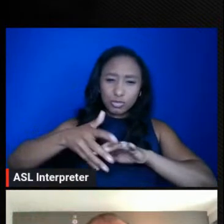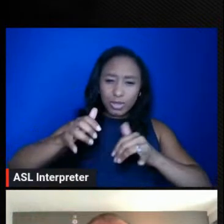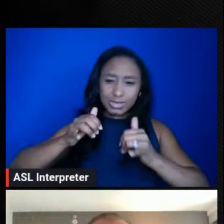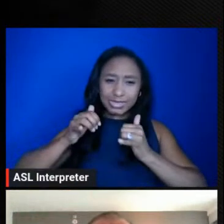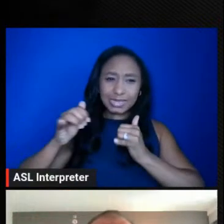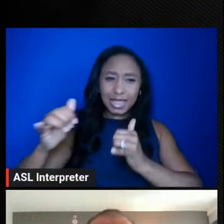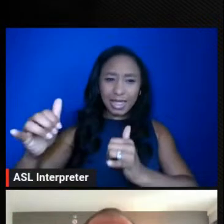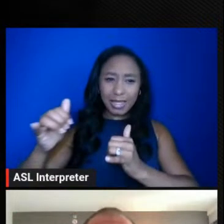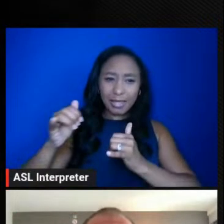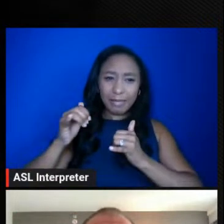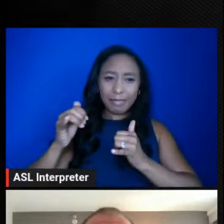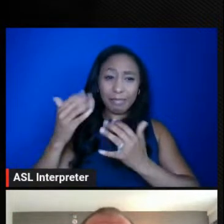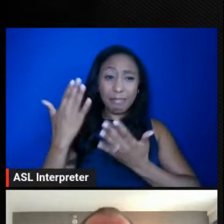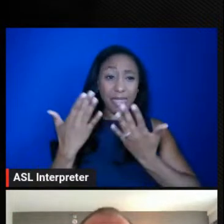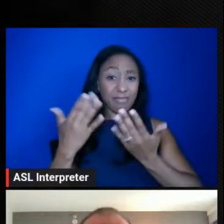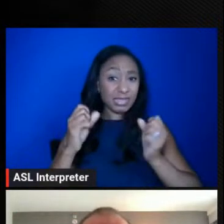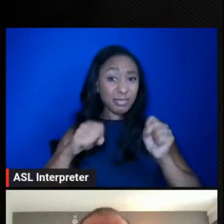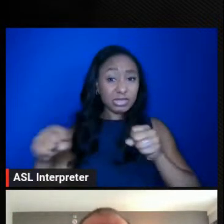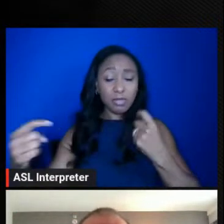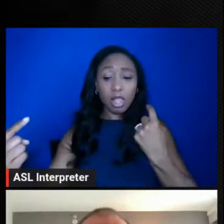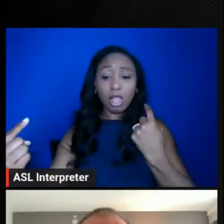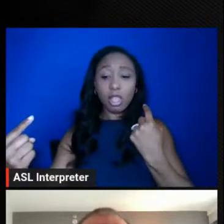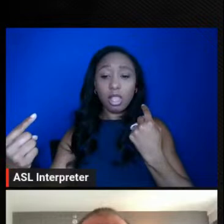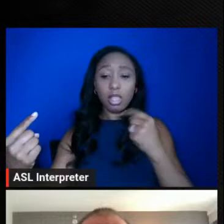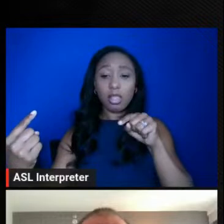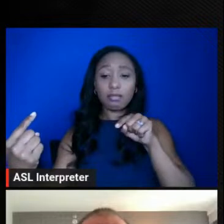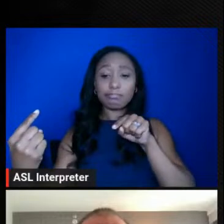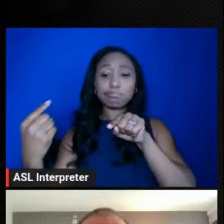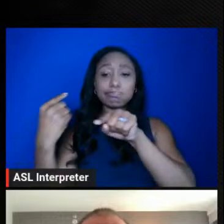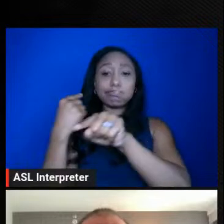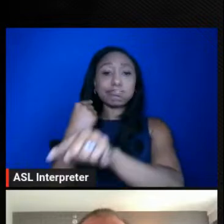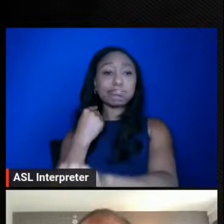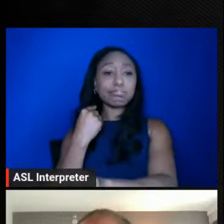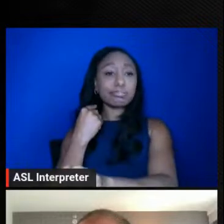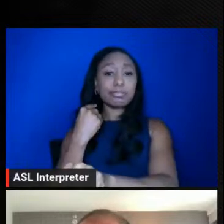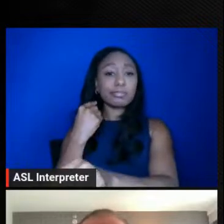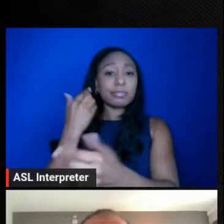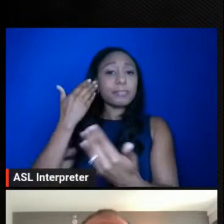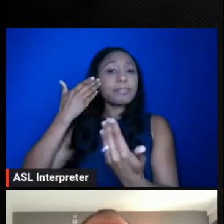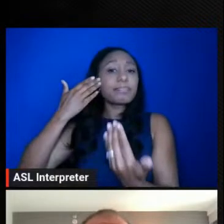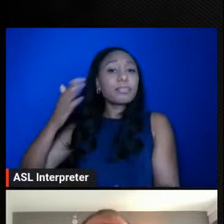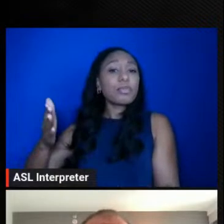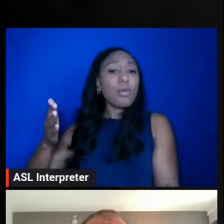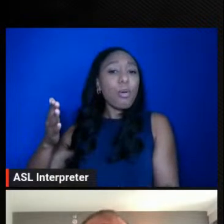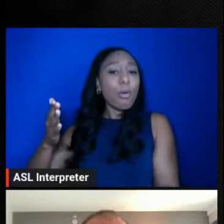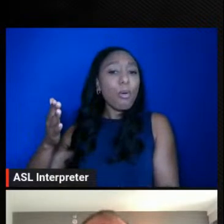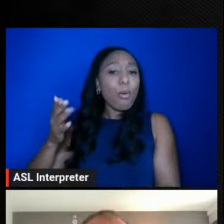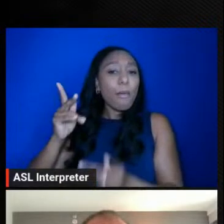have passed one another on certain roads from time to time.